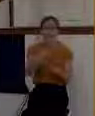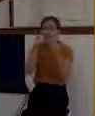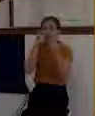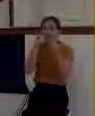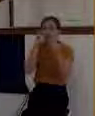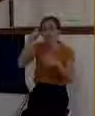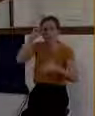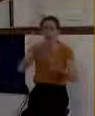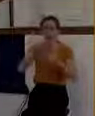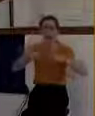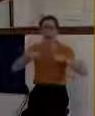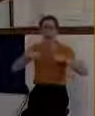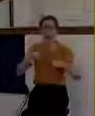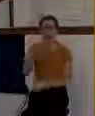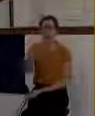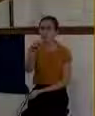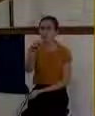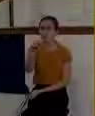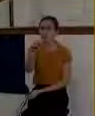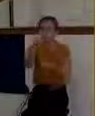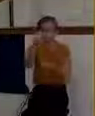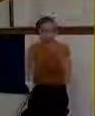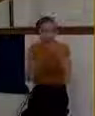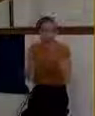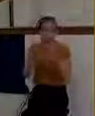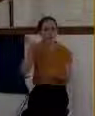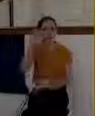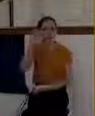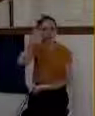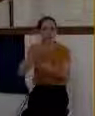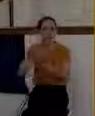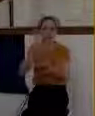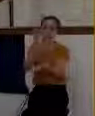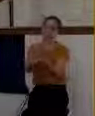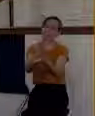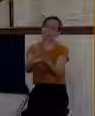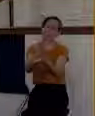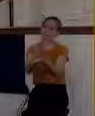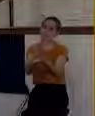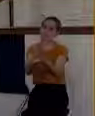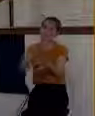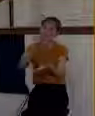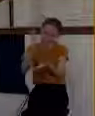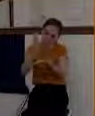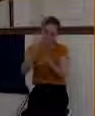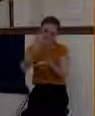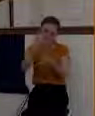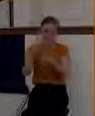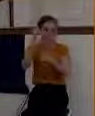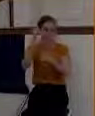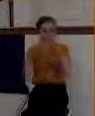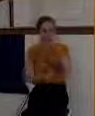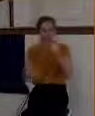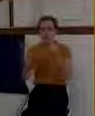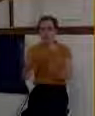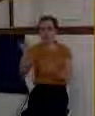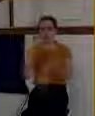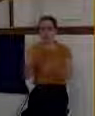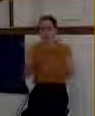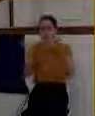this. Stop believing every spirit. That's the idea of the Greek there. Stop believing everything you hear just